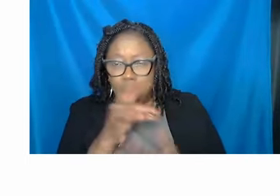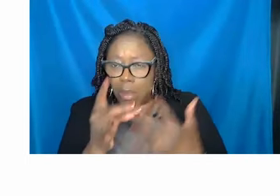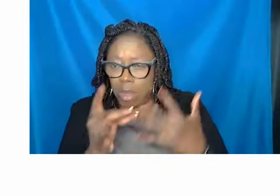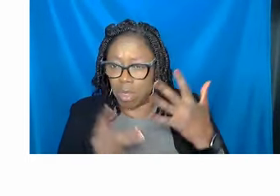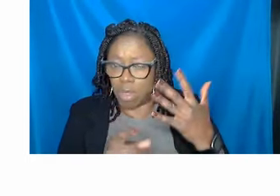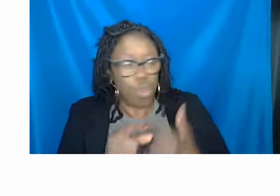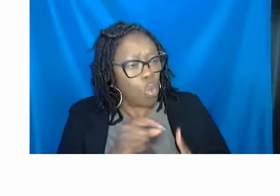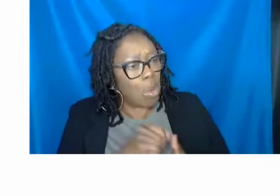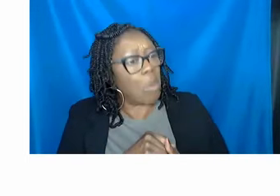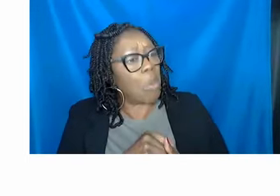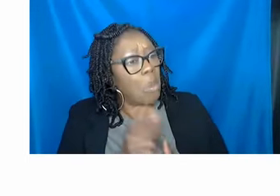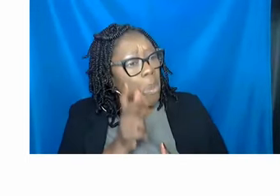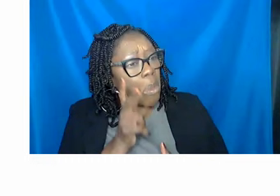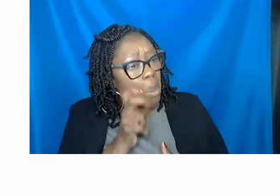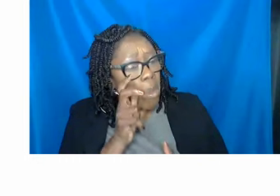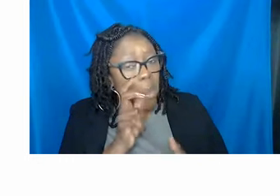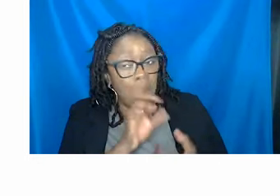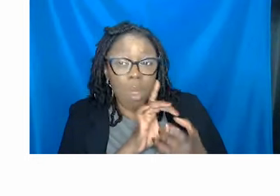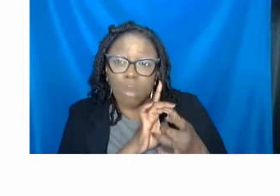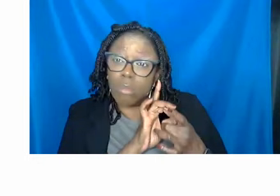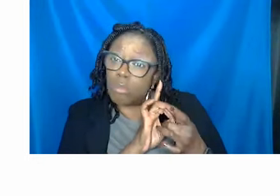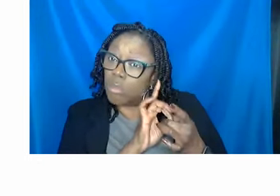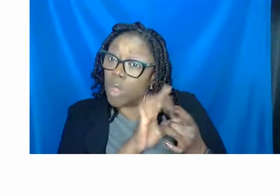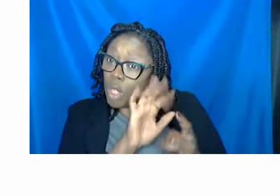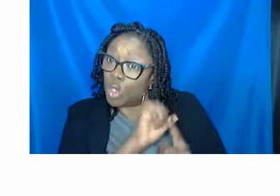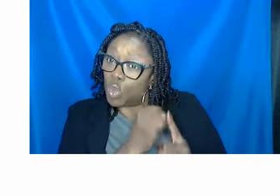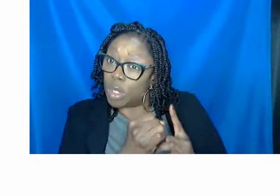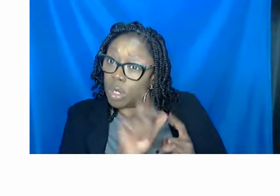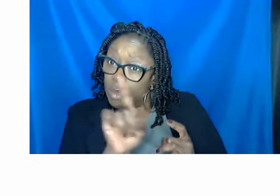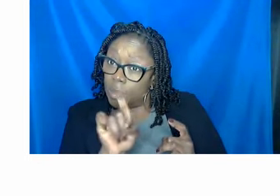Do you connect to, you know, their circumstances?